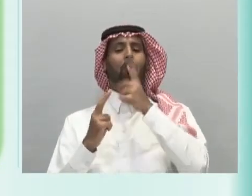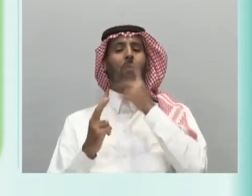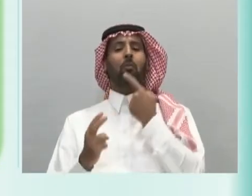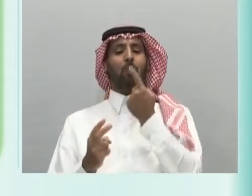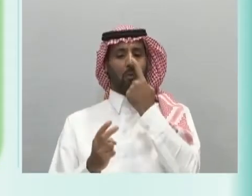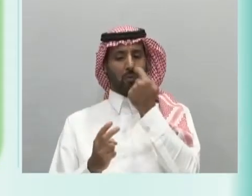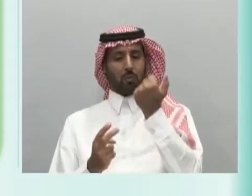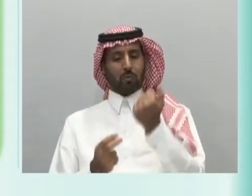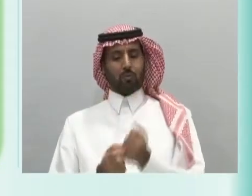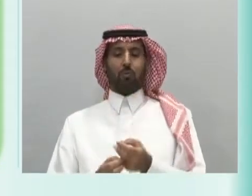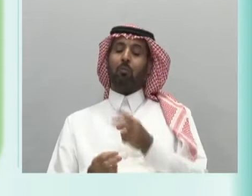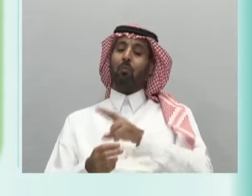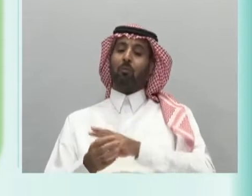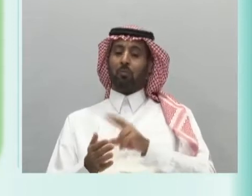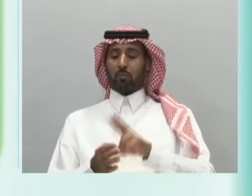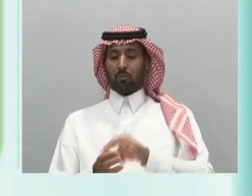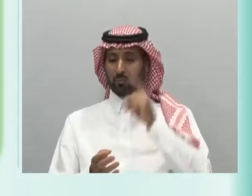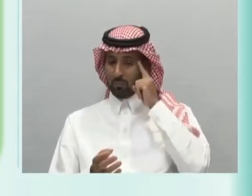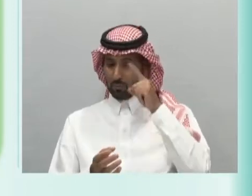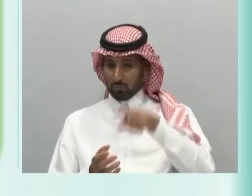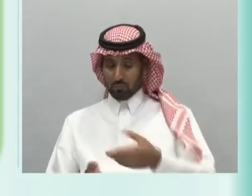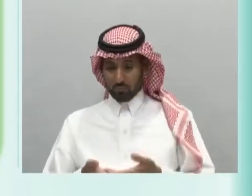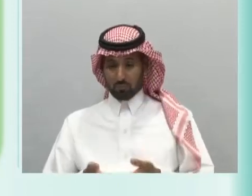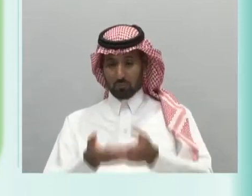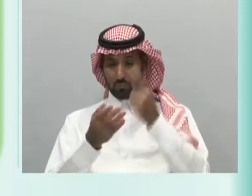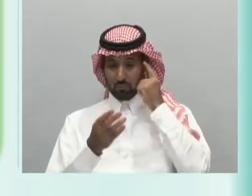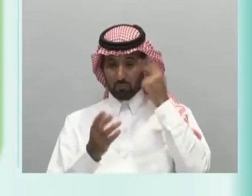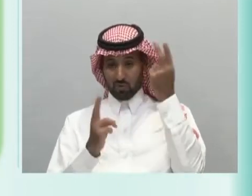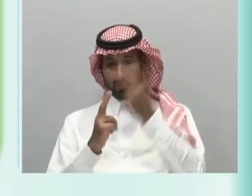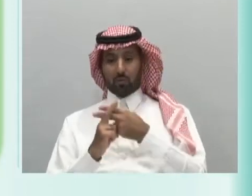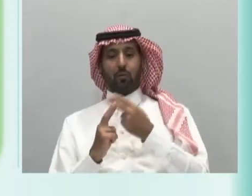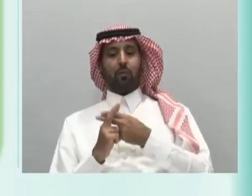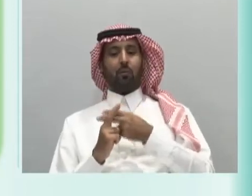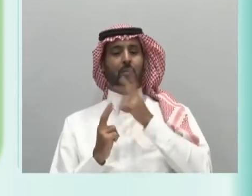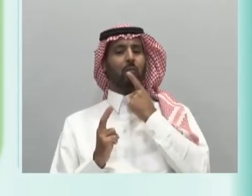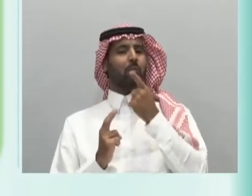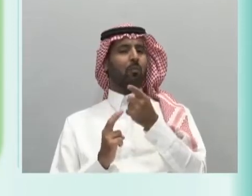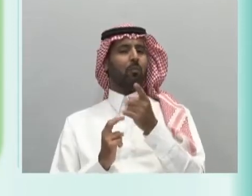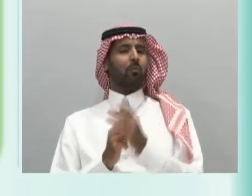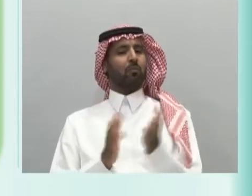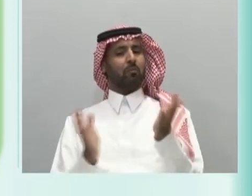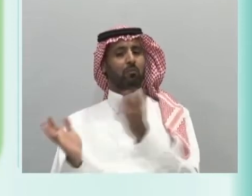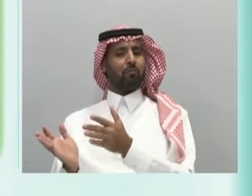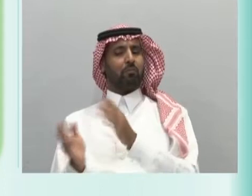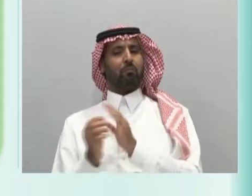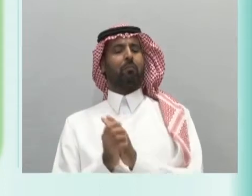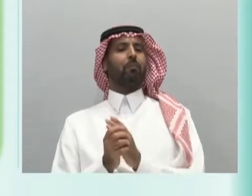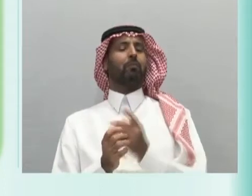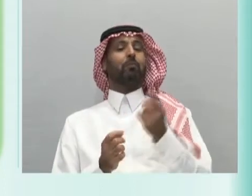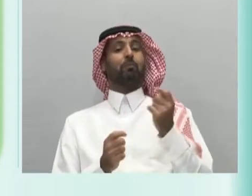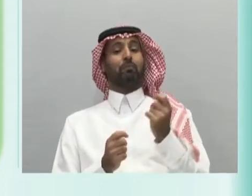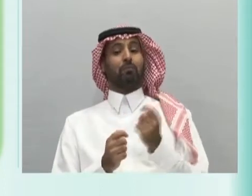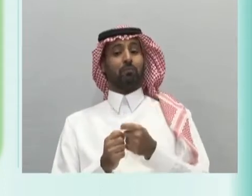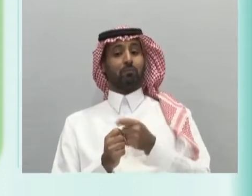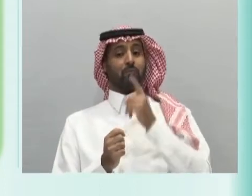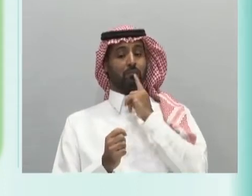services. What are the services that are provided and that are given in hotels? Next, we're going to make and